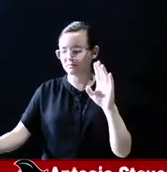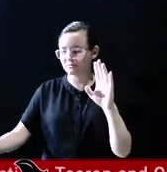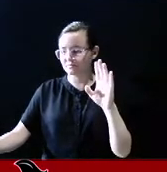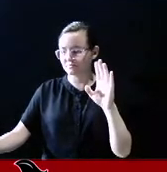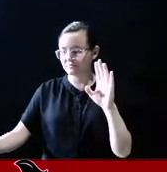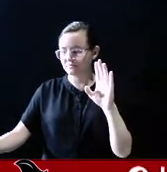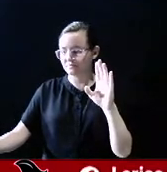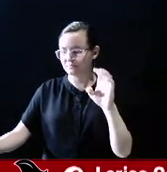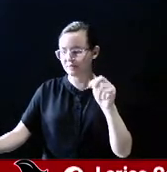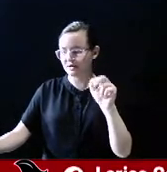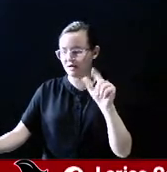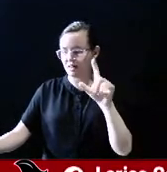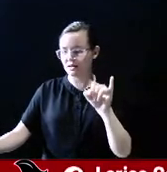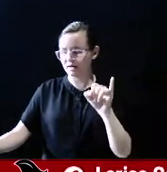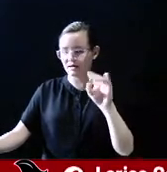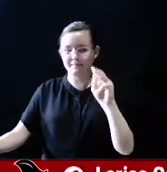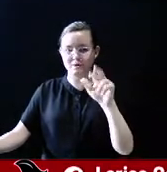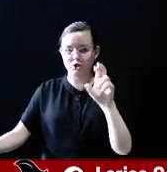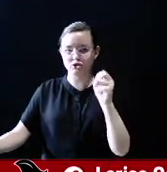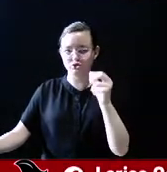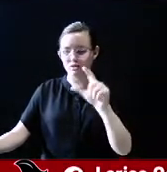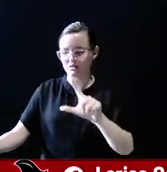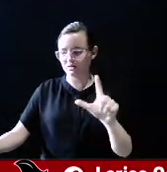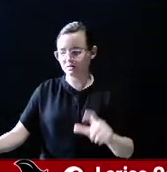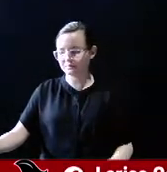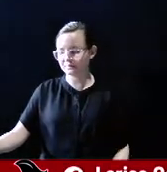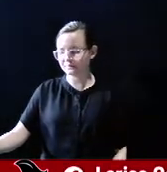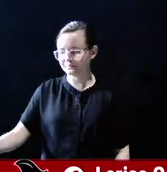Benali Khan Marshall.